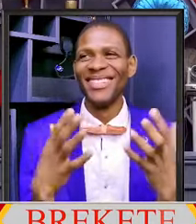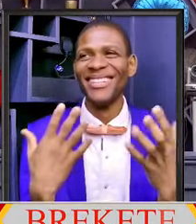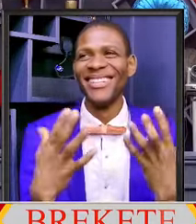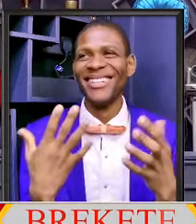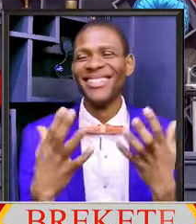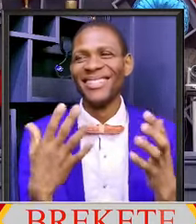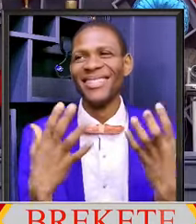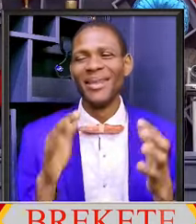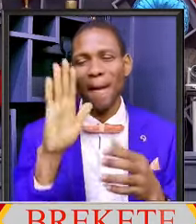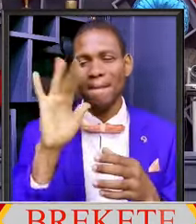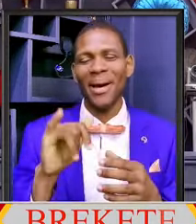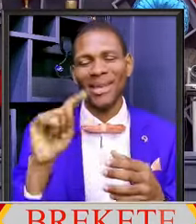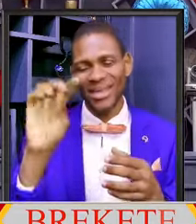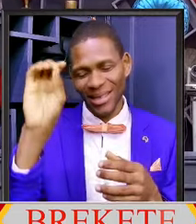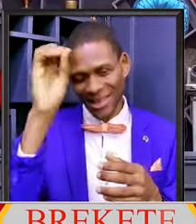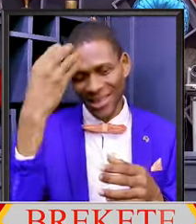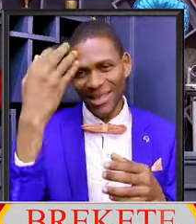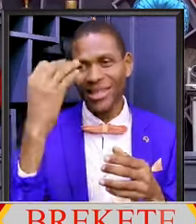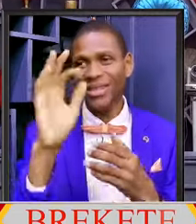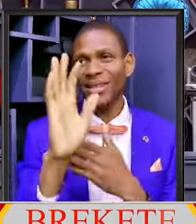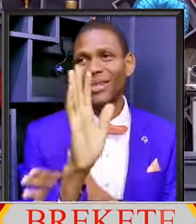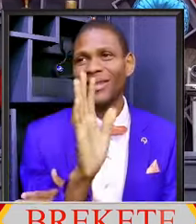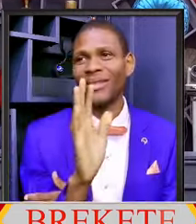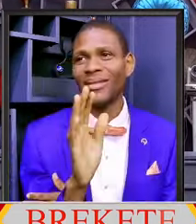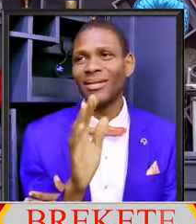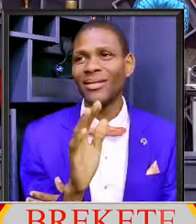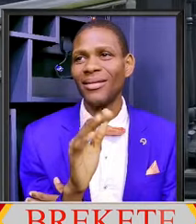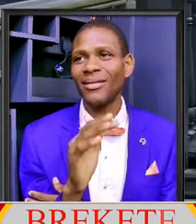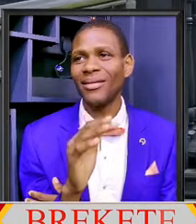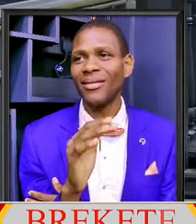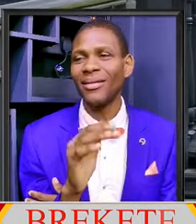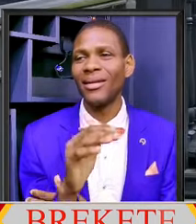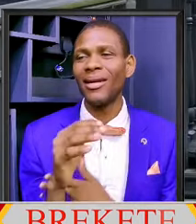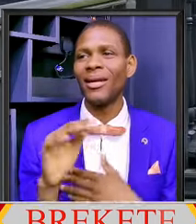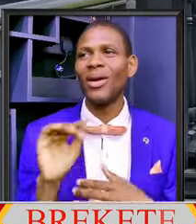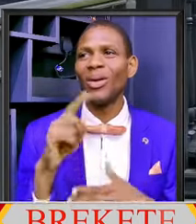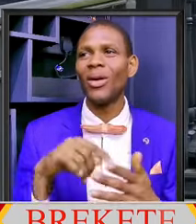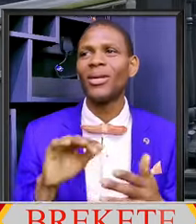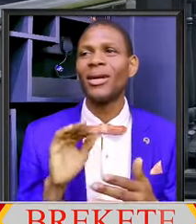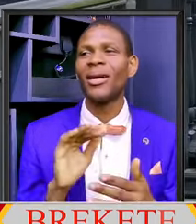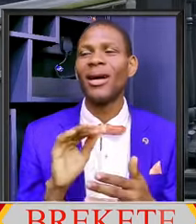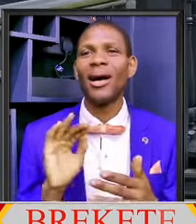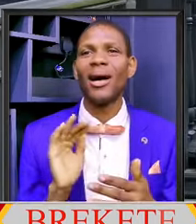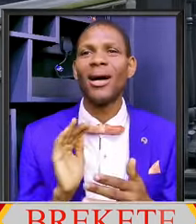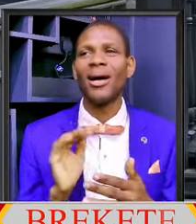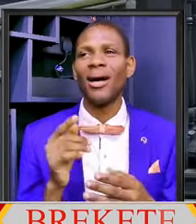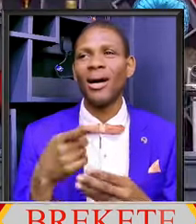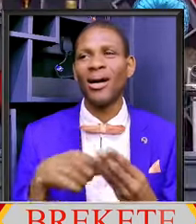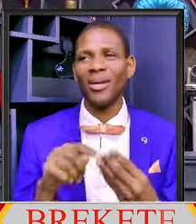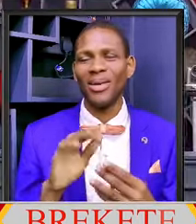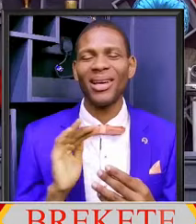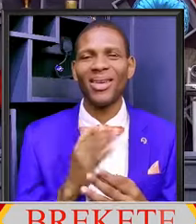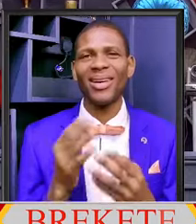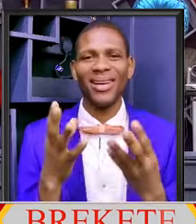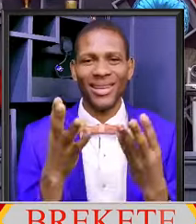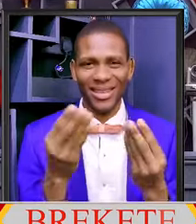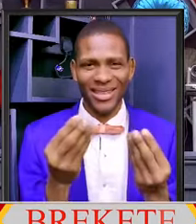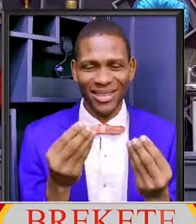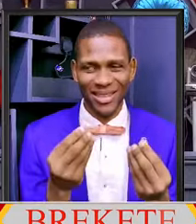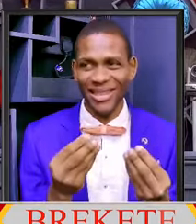By the grace of God. Thank you. The land, after finish, make your eye come back first, then we can.